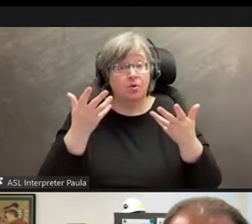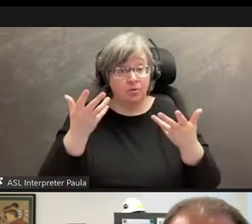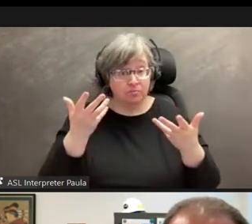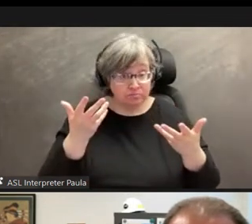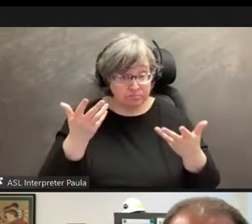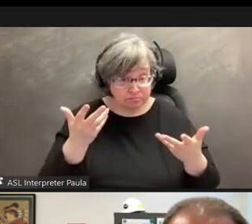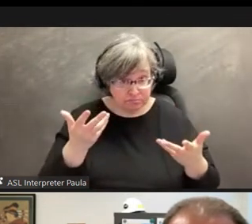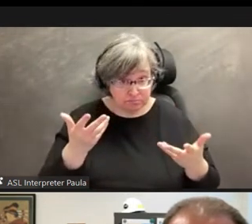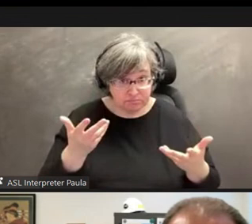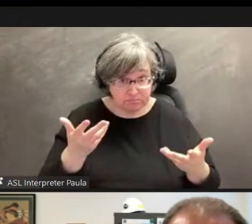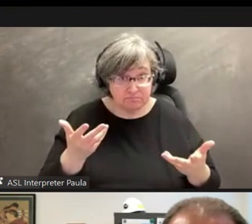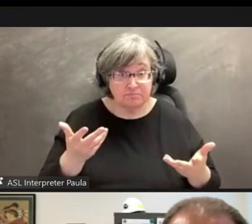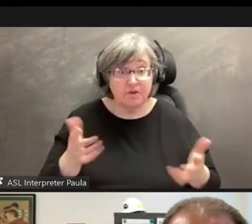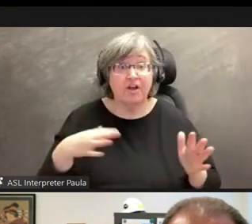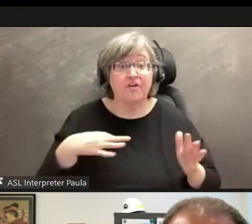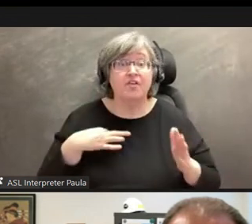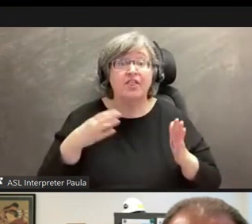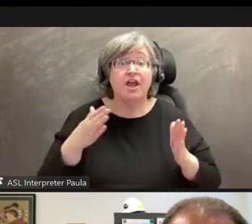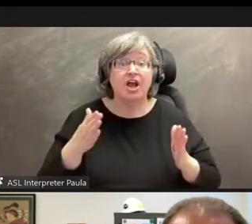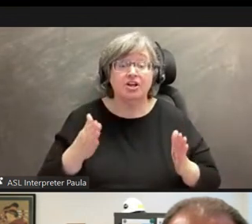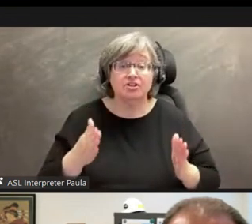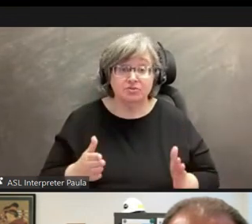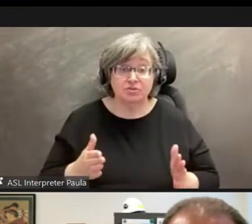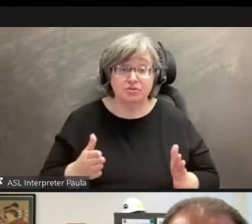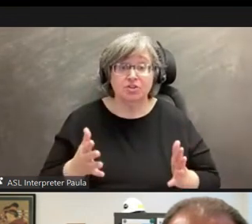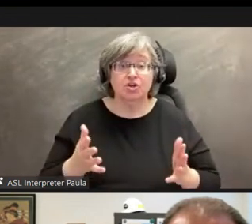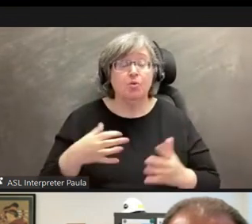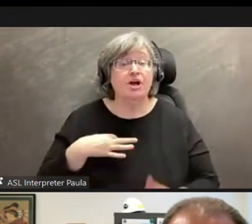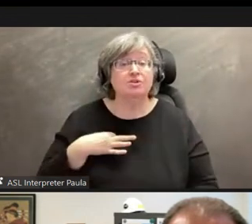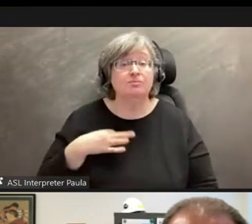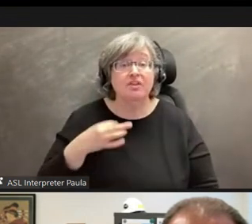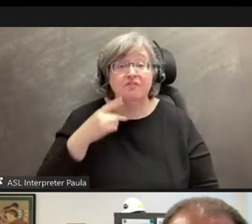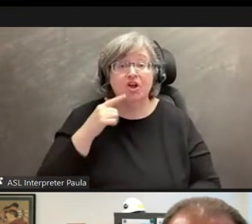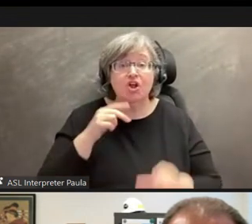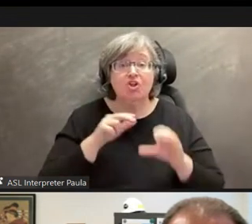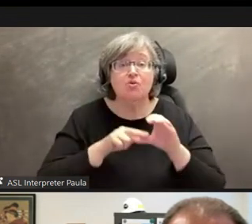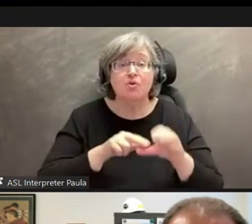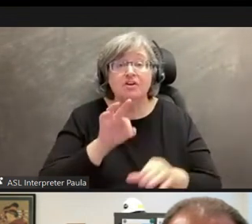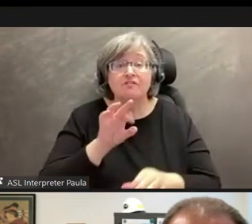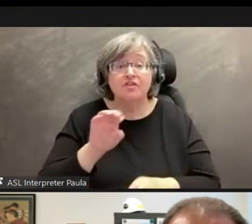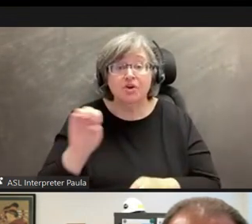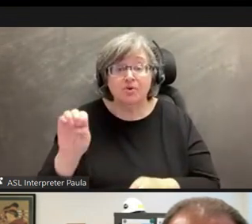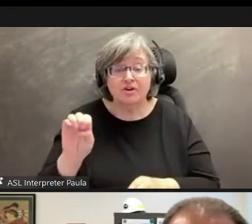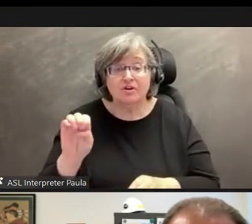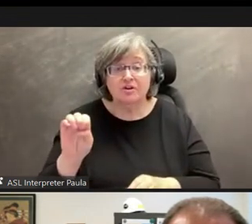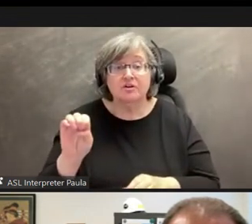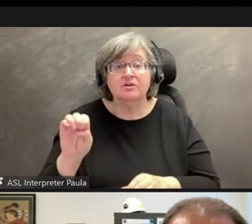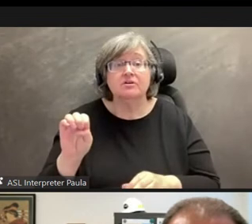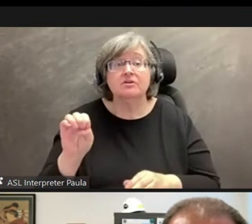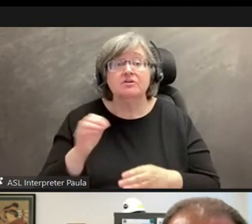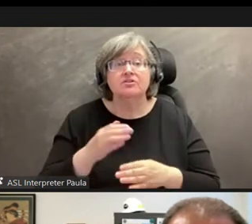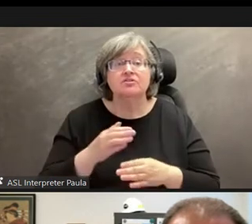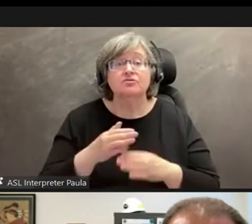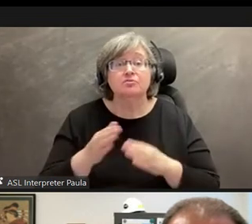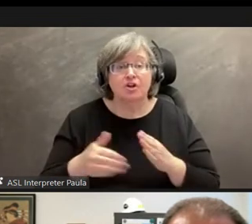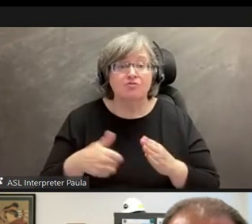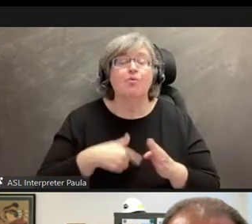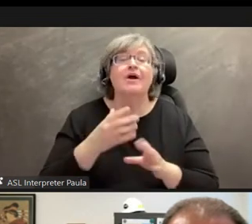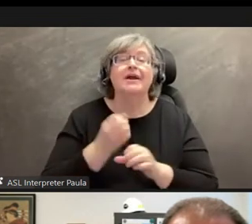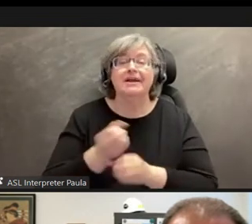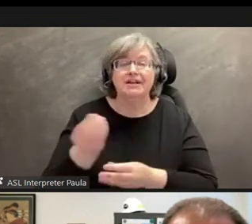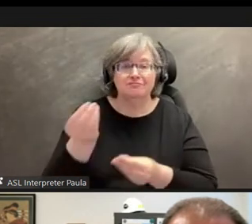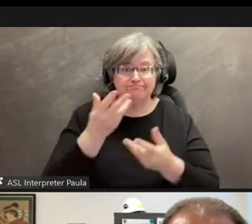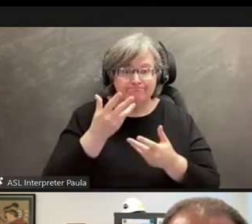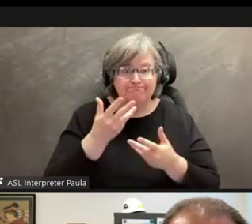once applicants, people who want to apply for the ride-free programs are completed with that, then we get notice. They've